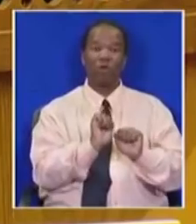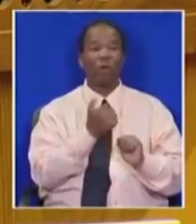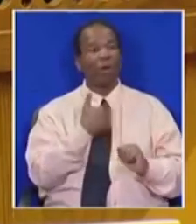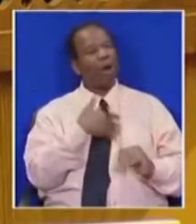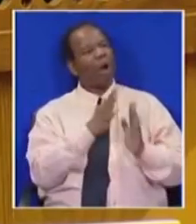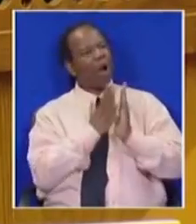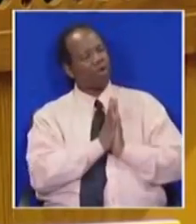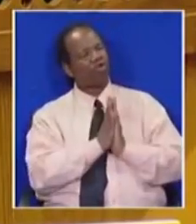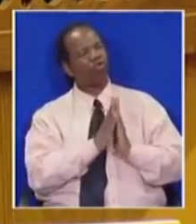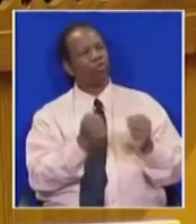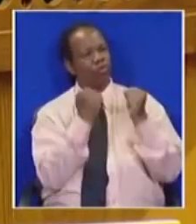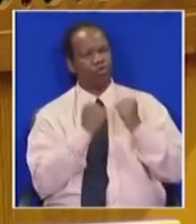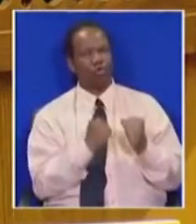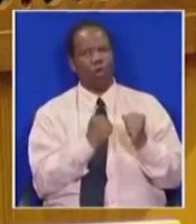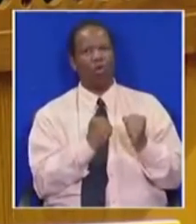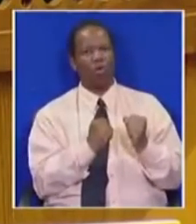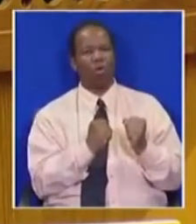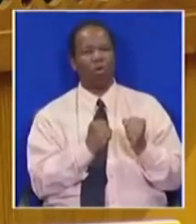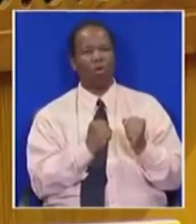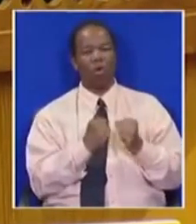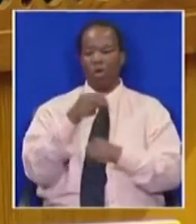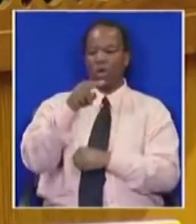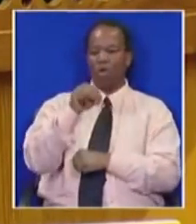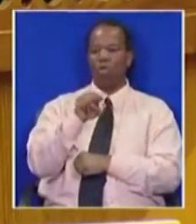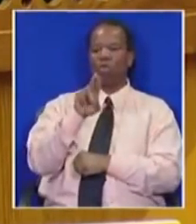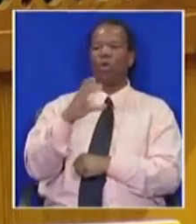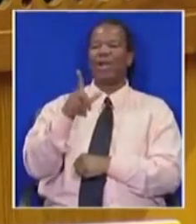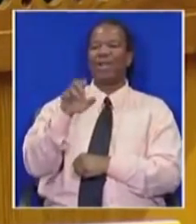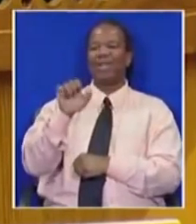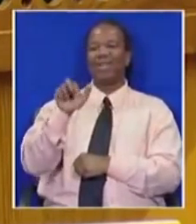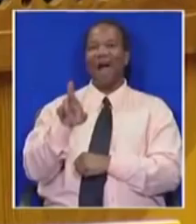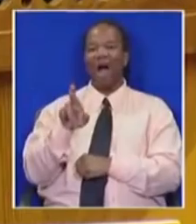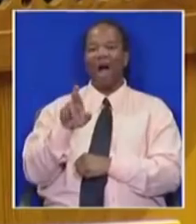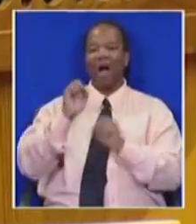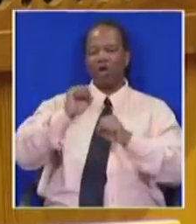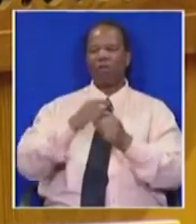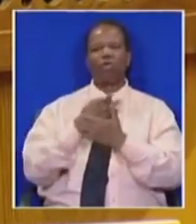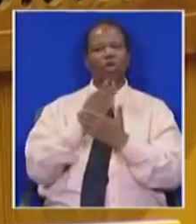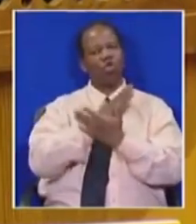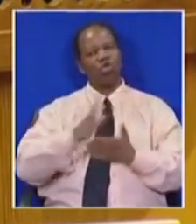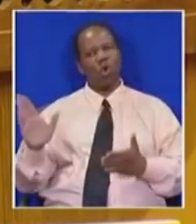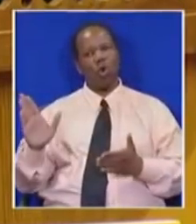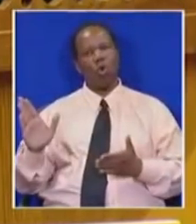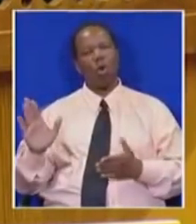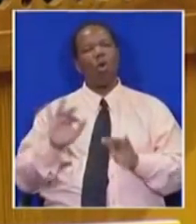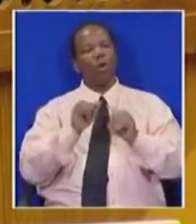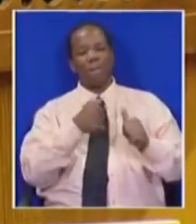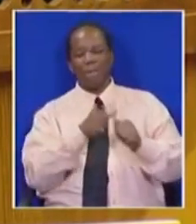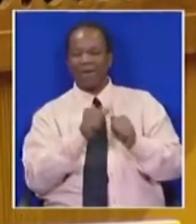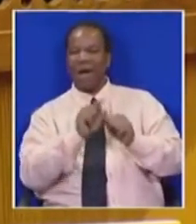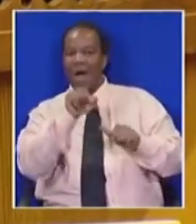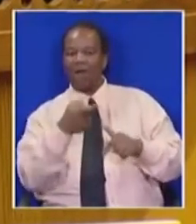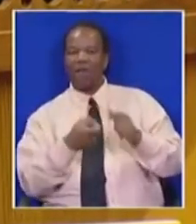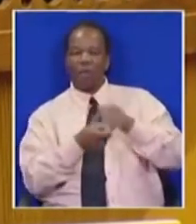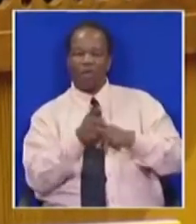Ramaphosa. Reject this nuclear deal and put your weight behind the neglected renewable projects so that we